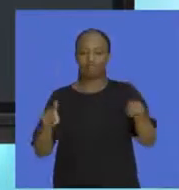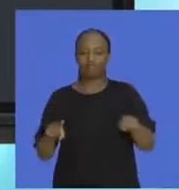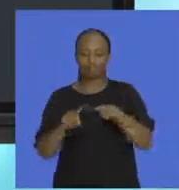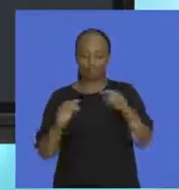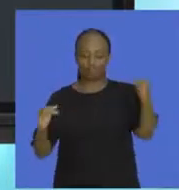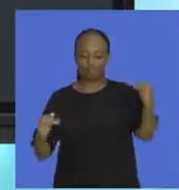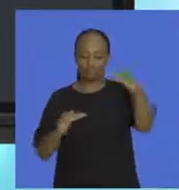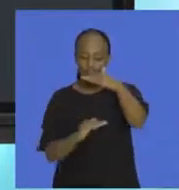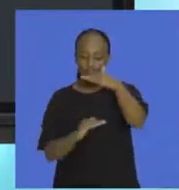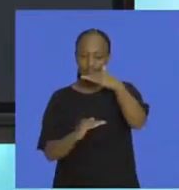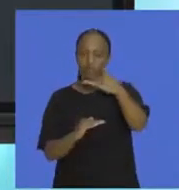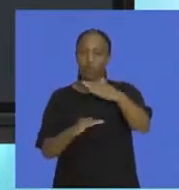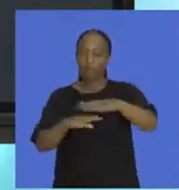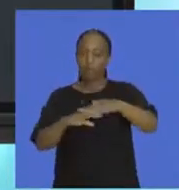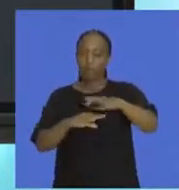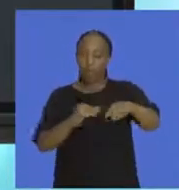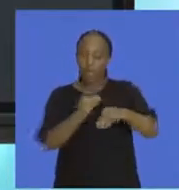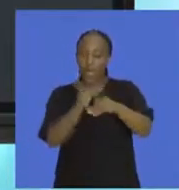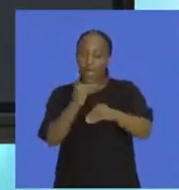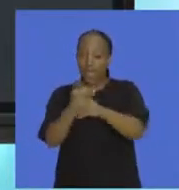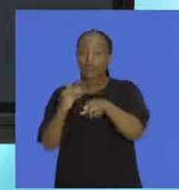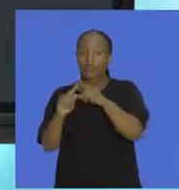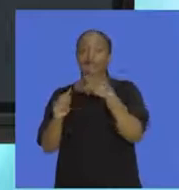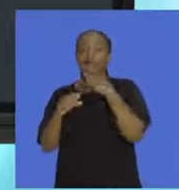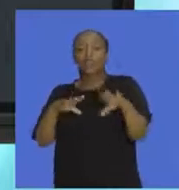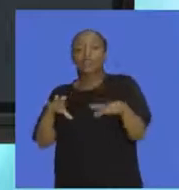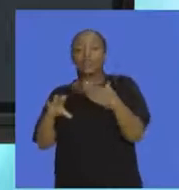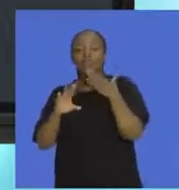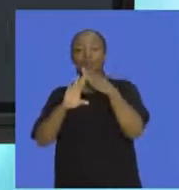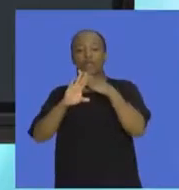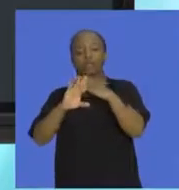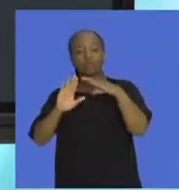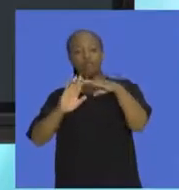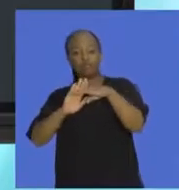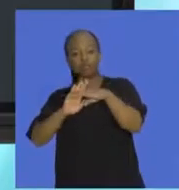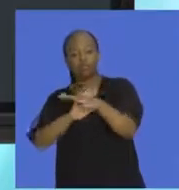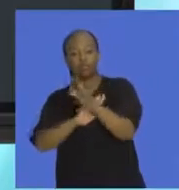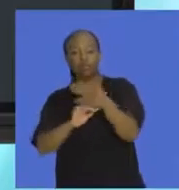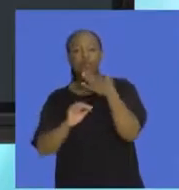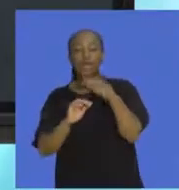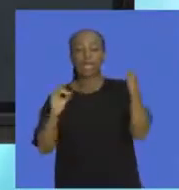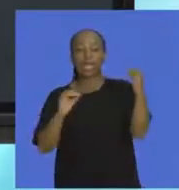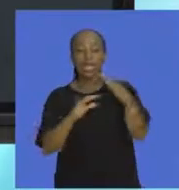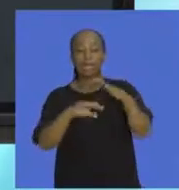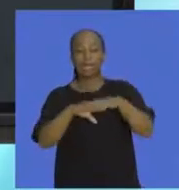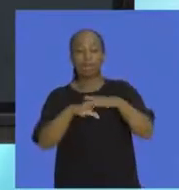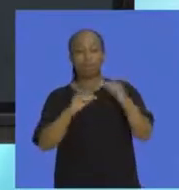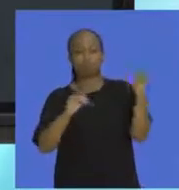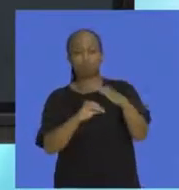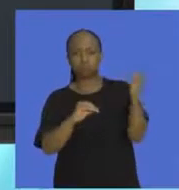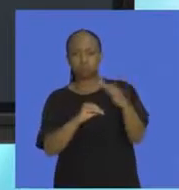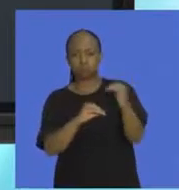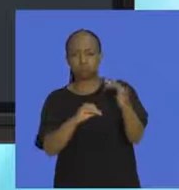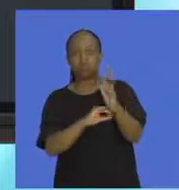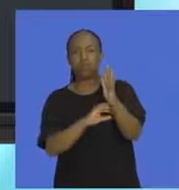circuit, the effective resistance, as we add more resistors in parallel, the effective resistance will decrease. And in the process,